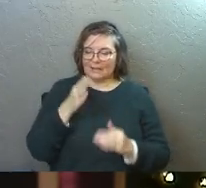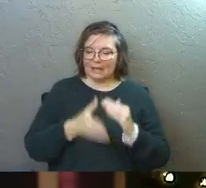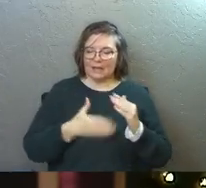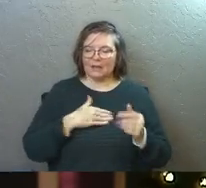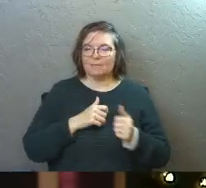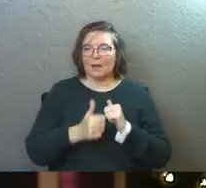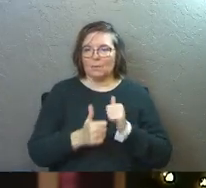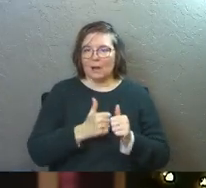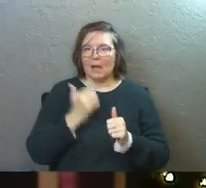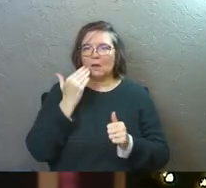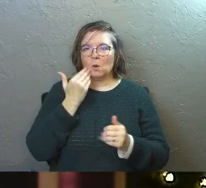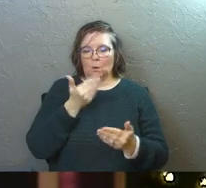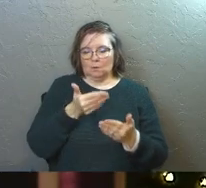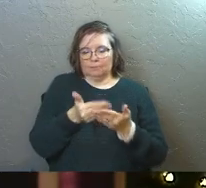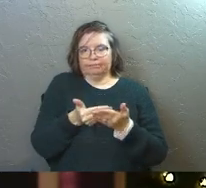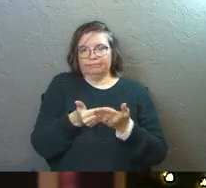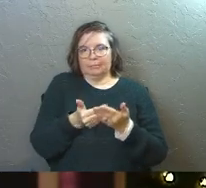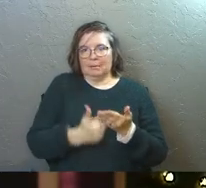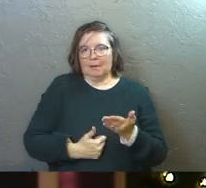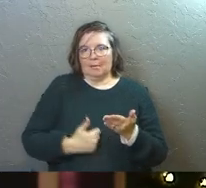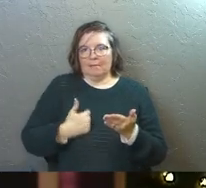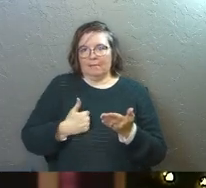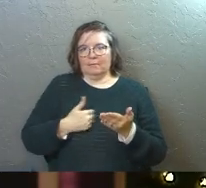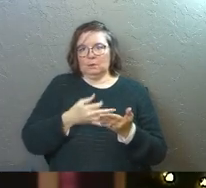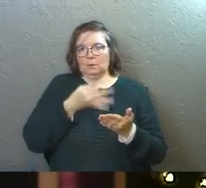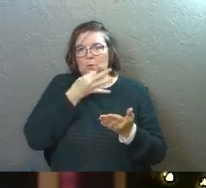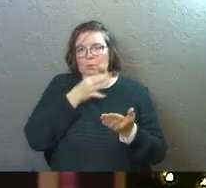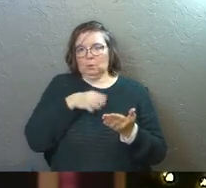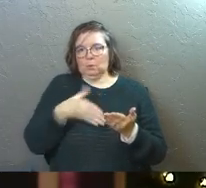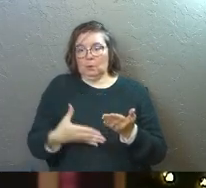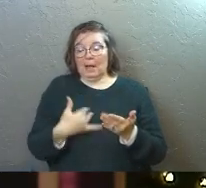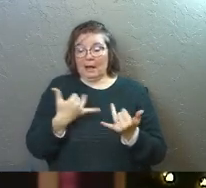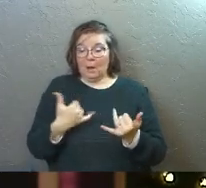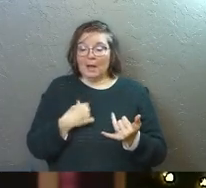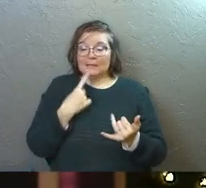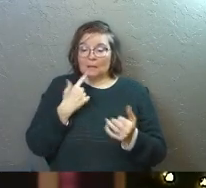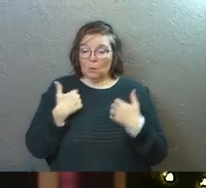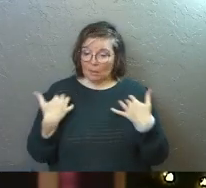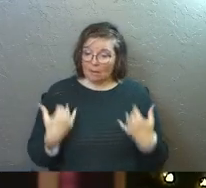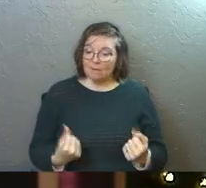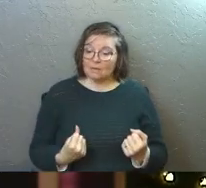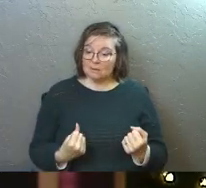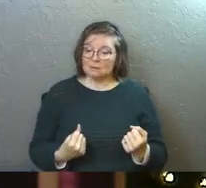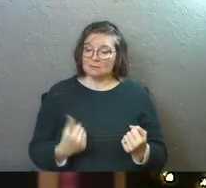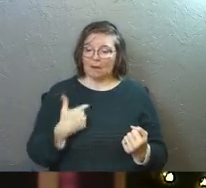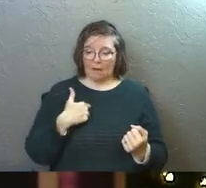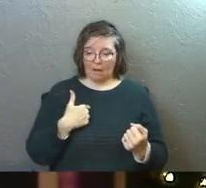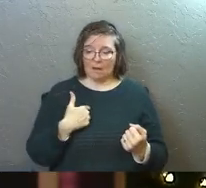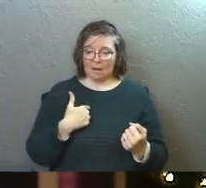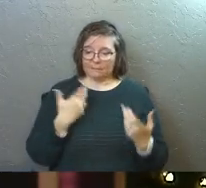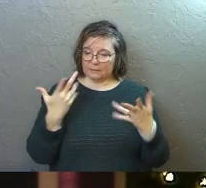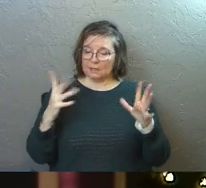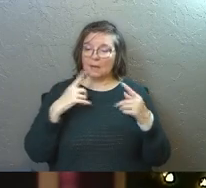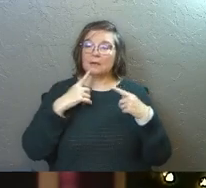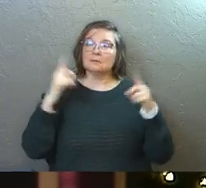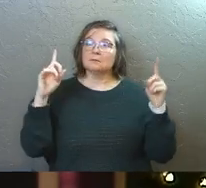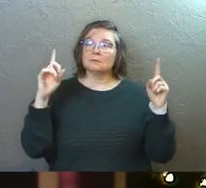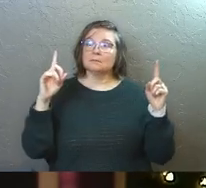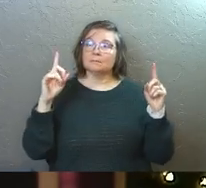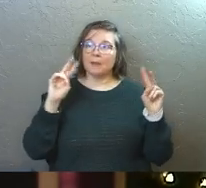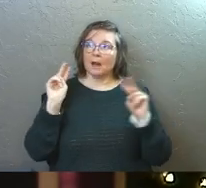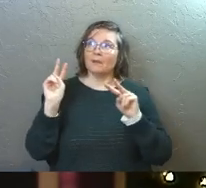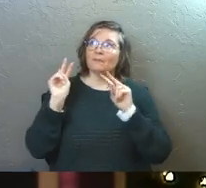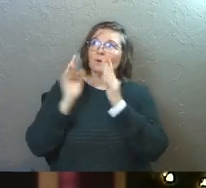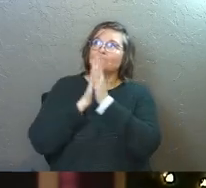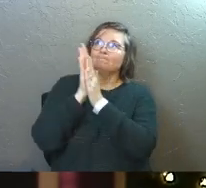my race. I've hit the end of my life, and I'm at this place where I can say with confidence, I've done it. And I can